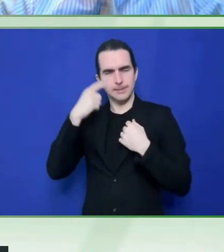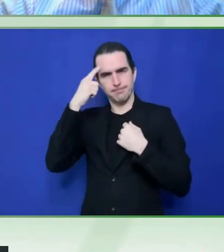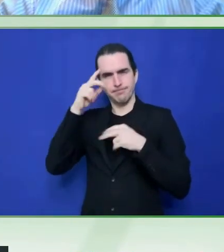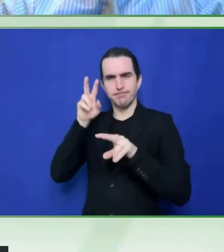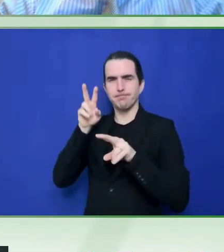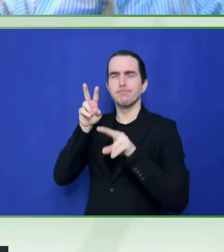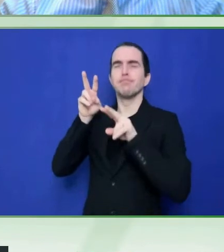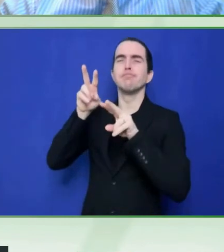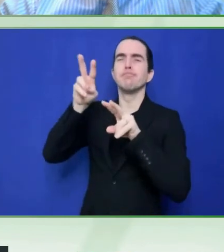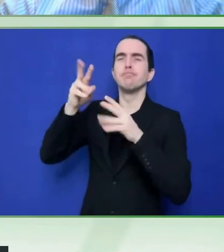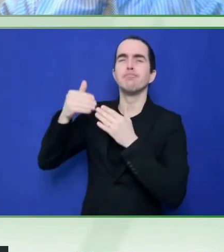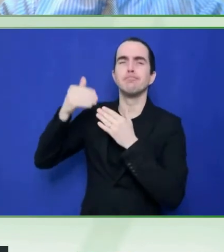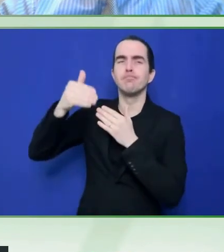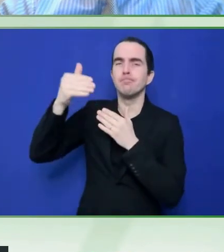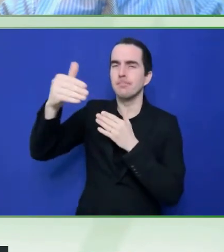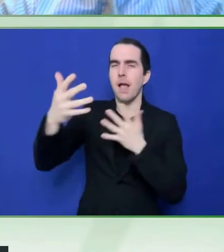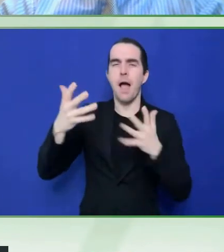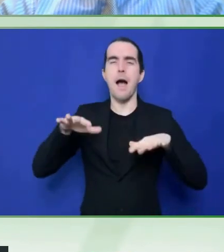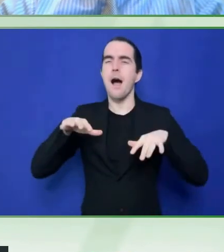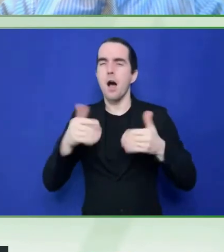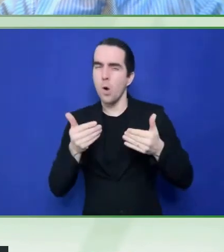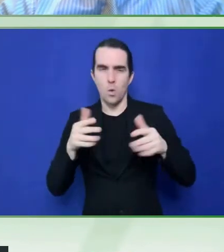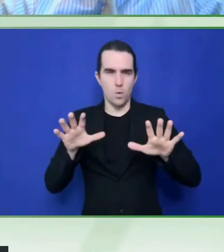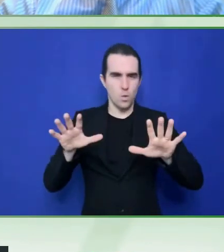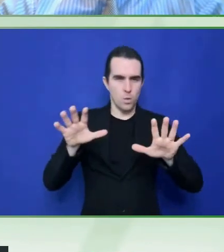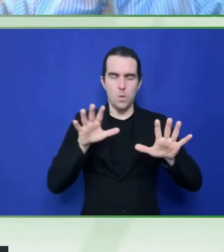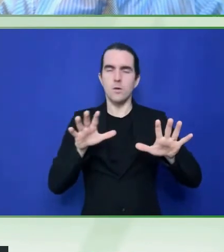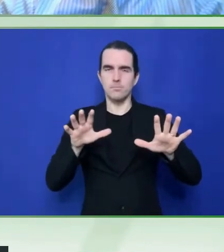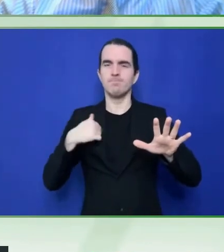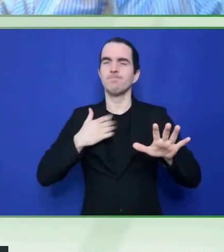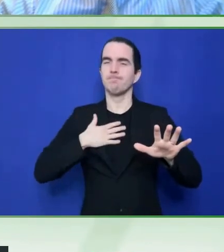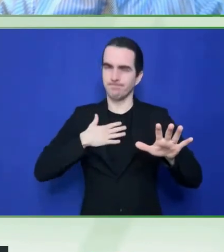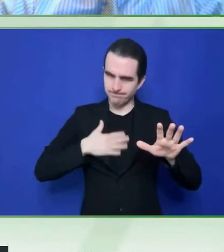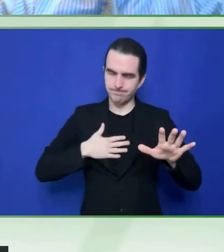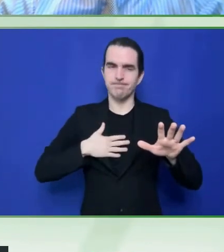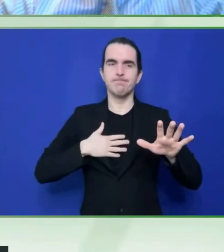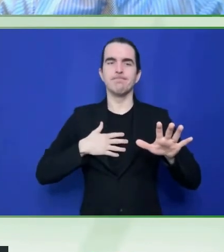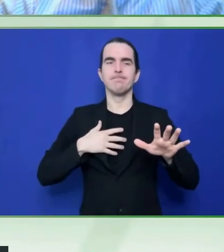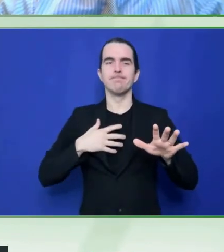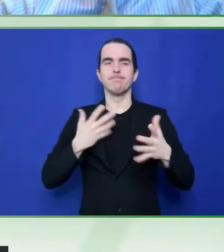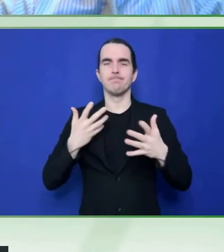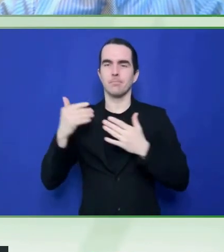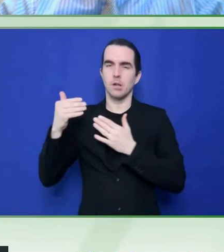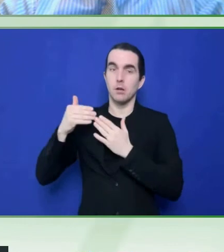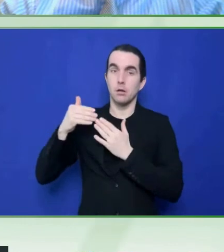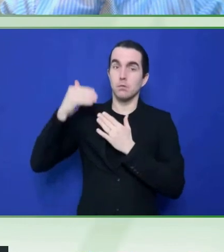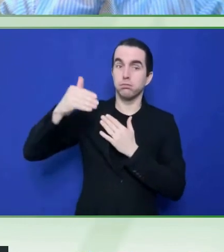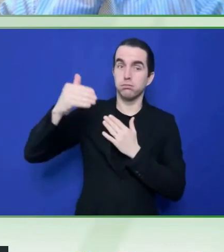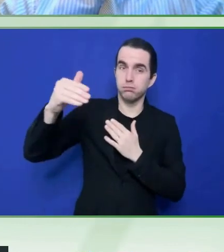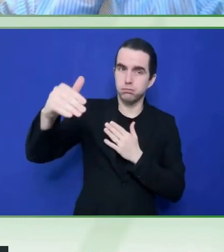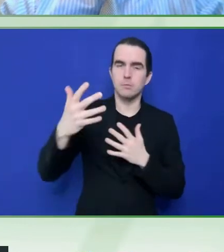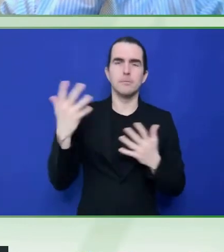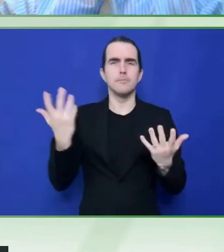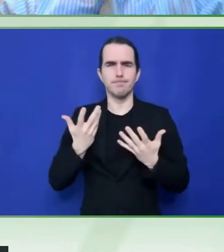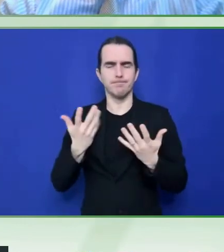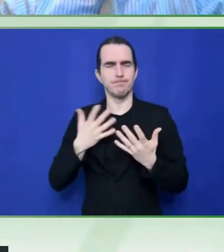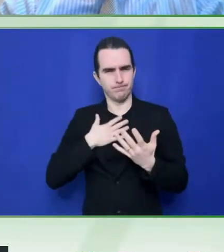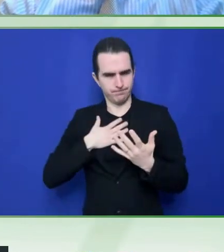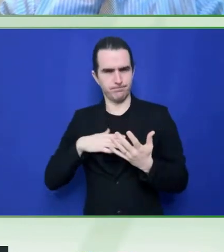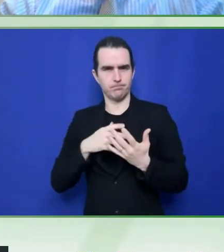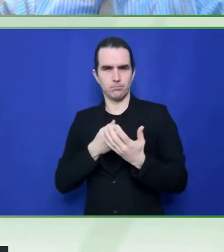company. Some of the things that we did is automation. We created work environment at